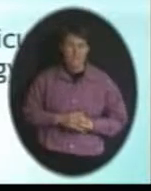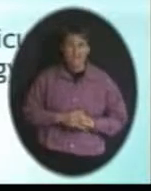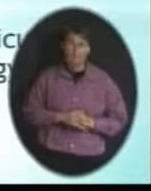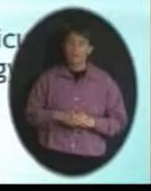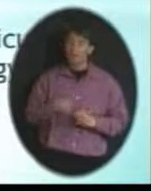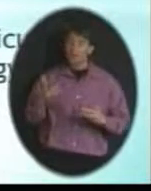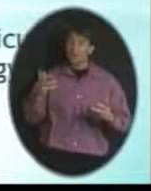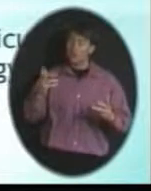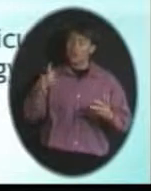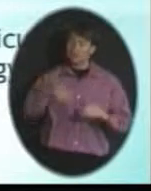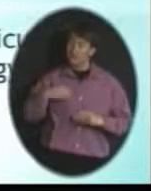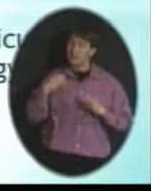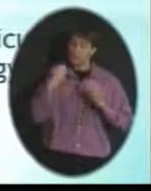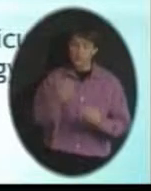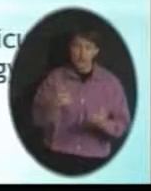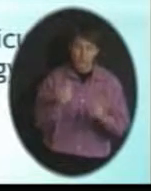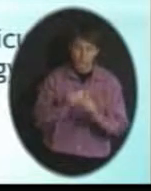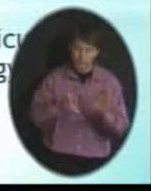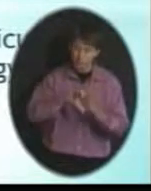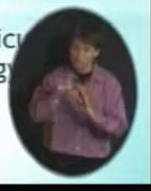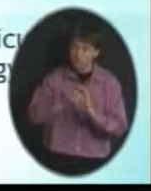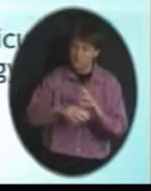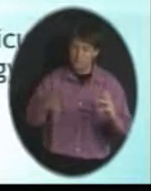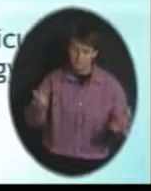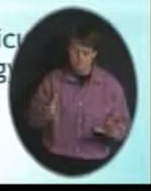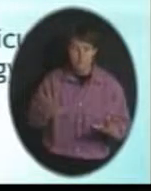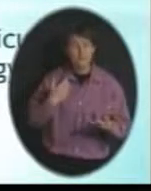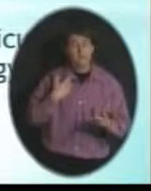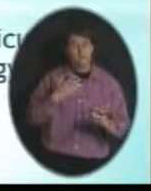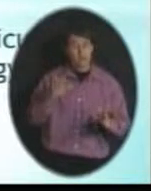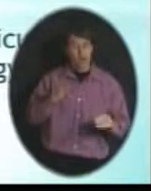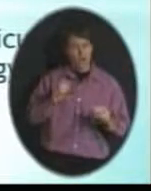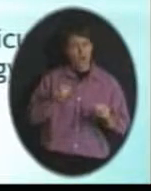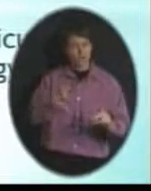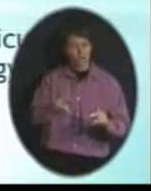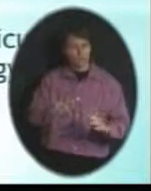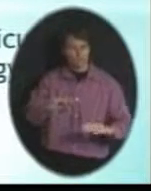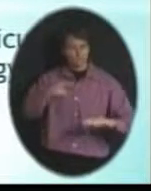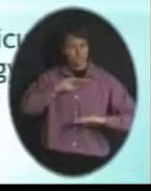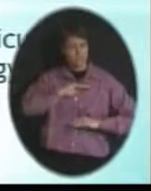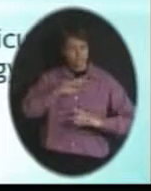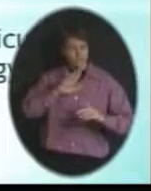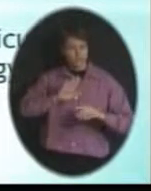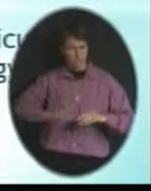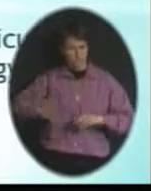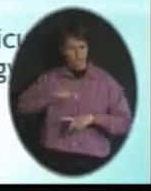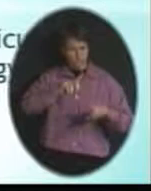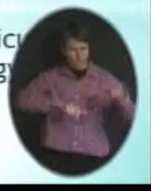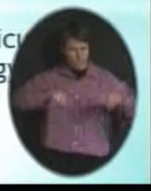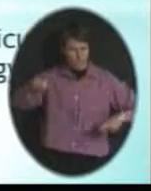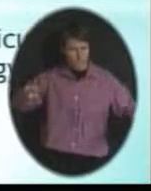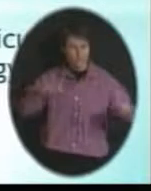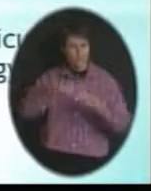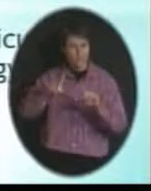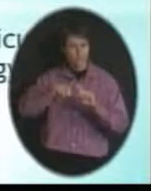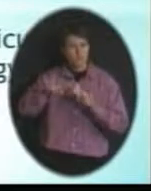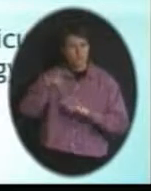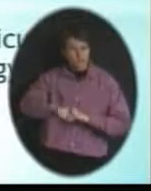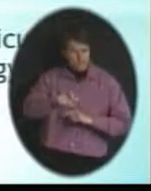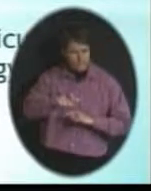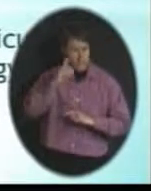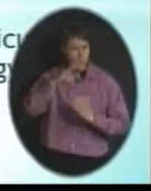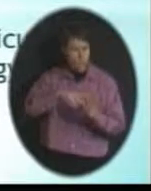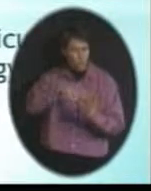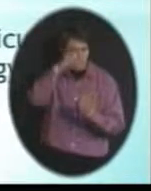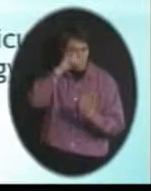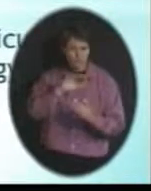What we need to provide with our curriculum is an opportunity to meet wide variety of student learning needs and